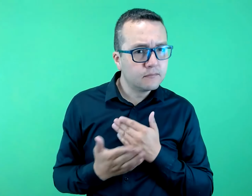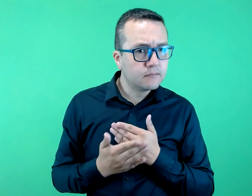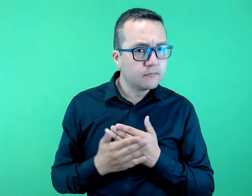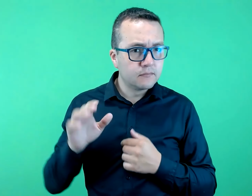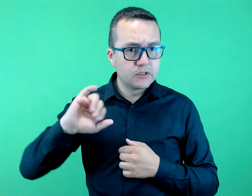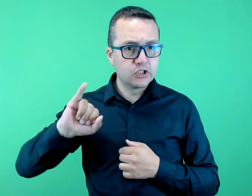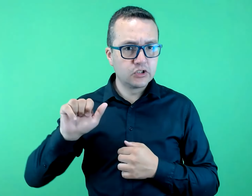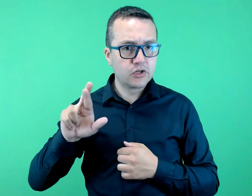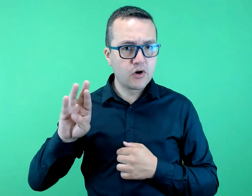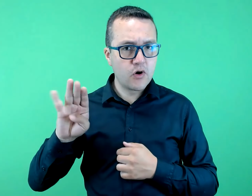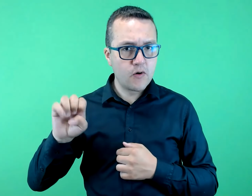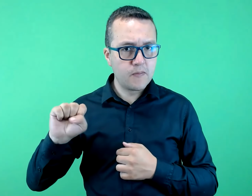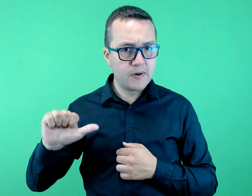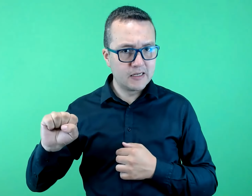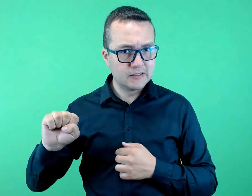to connect.